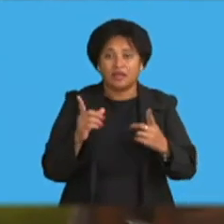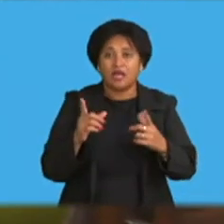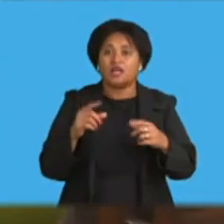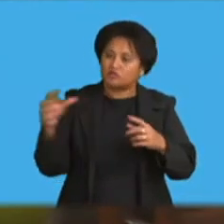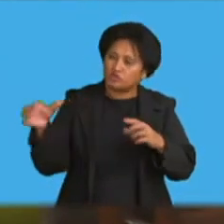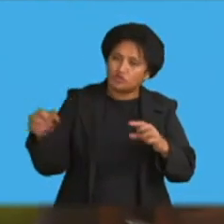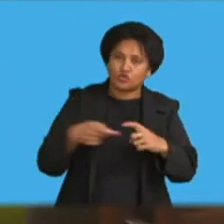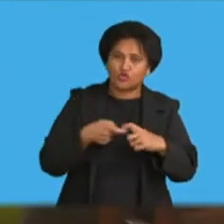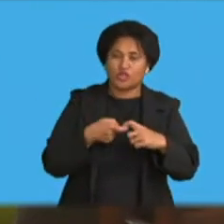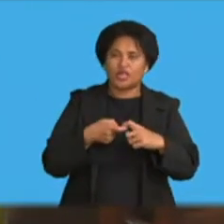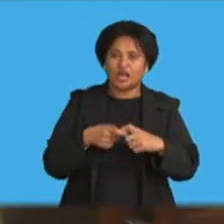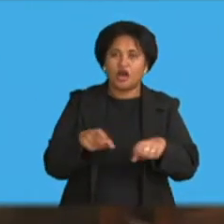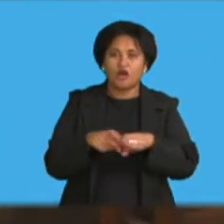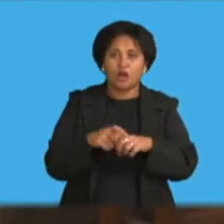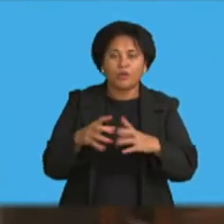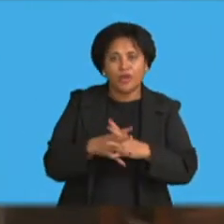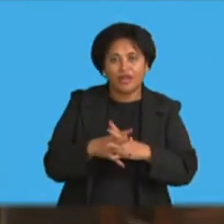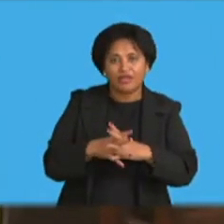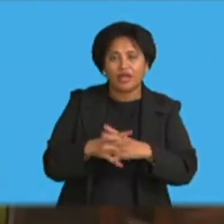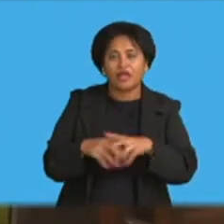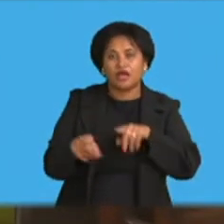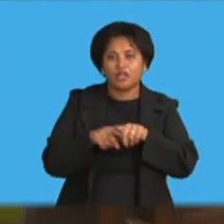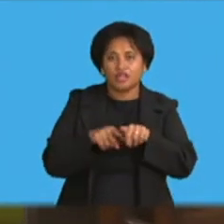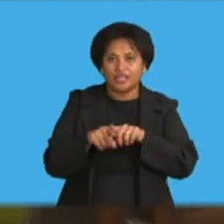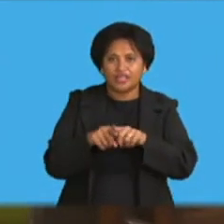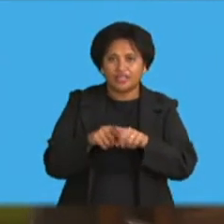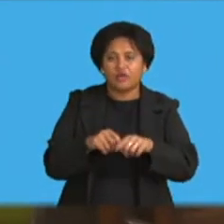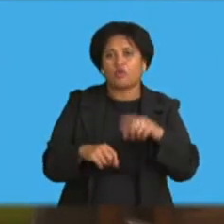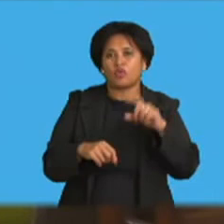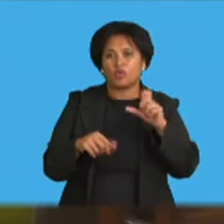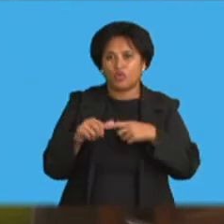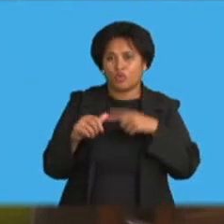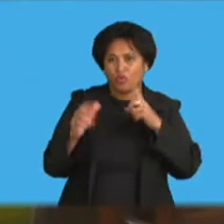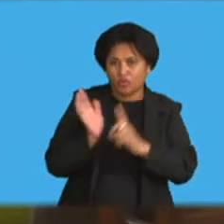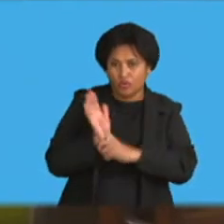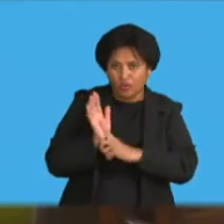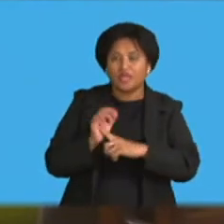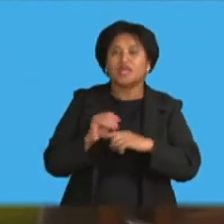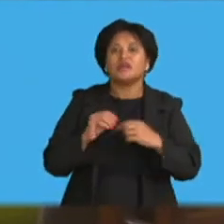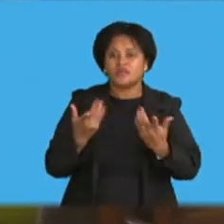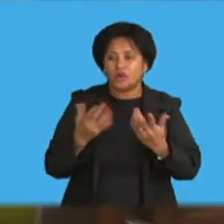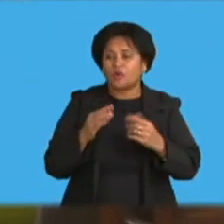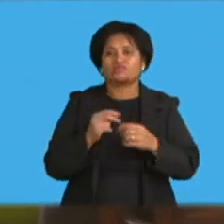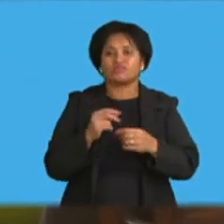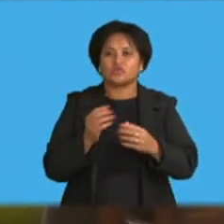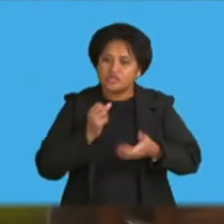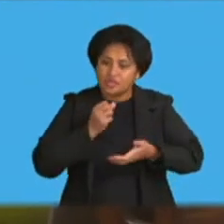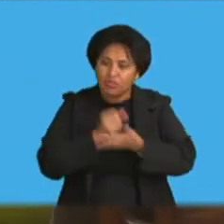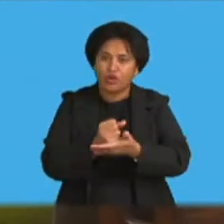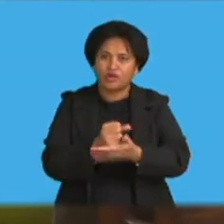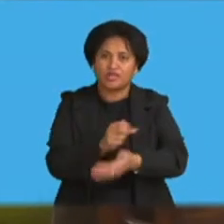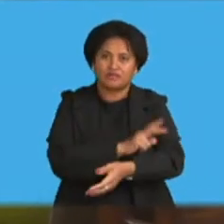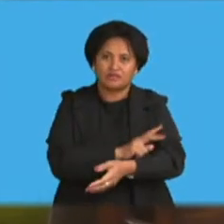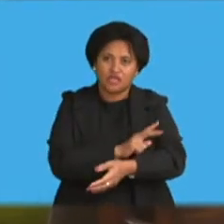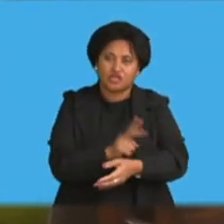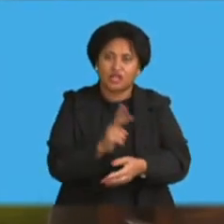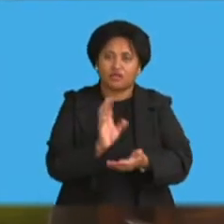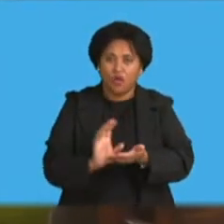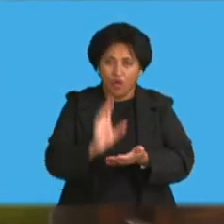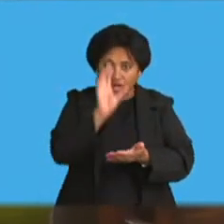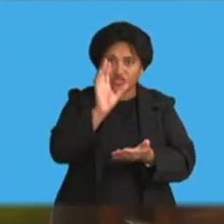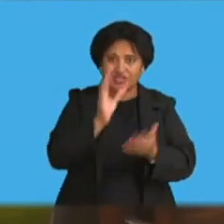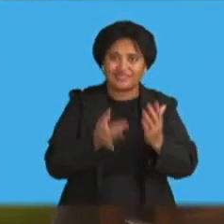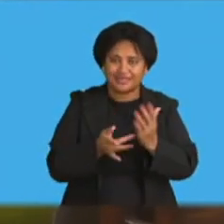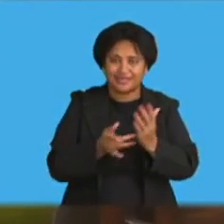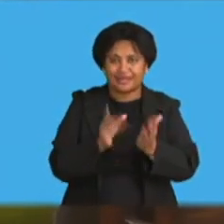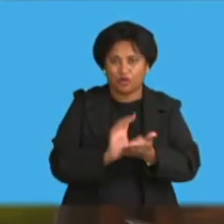Commonwealth of Learning, or COL, and we look forward to working with COL to support the further development of the Technical College of Fiji and meet our technical and vocational